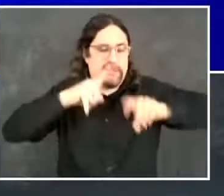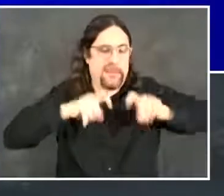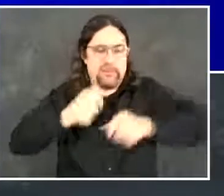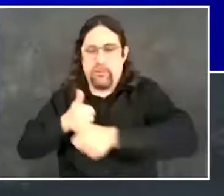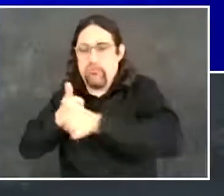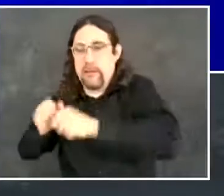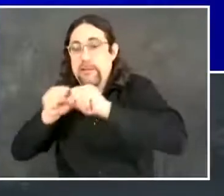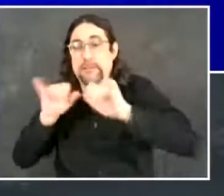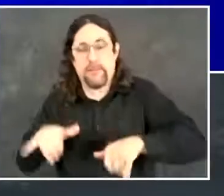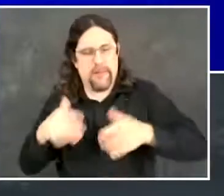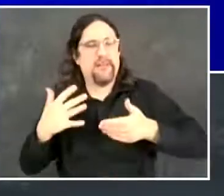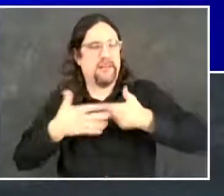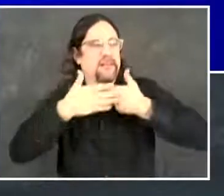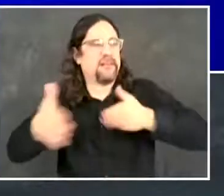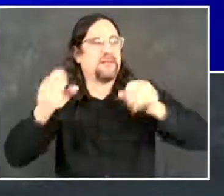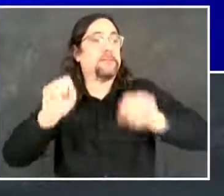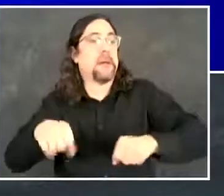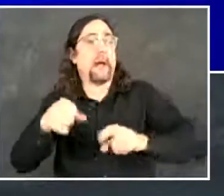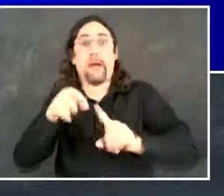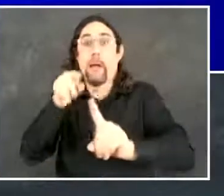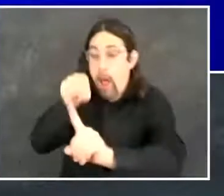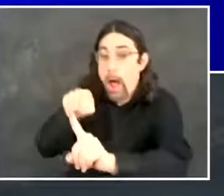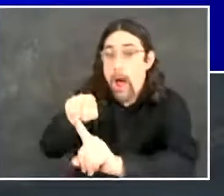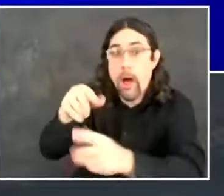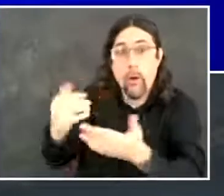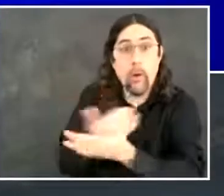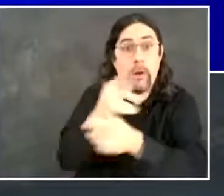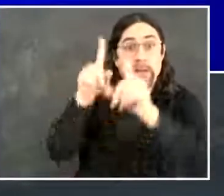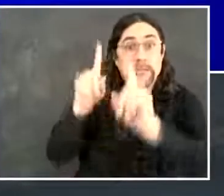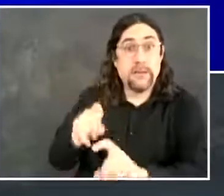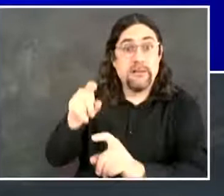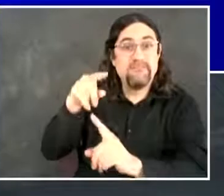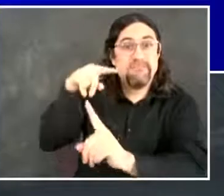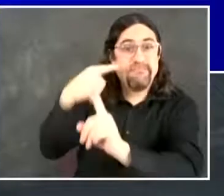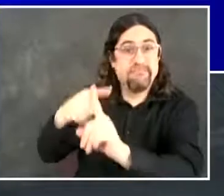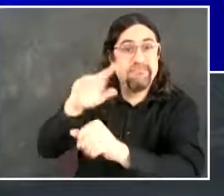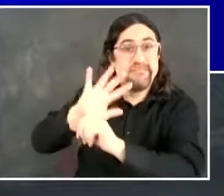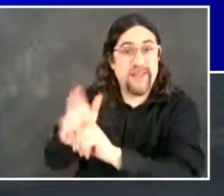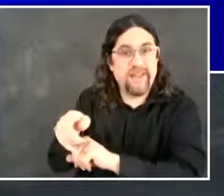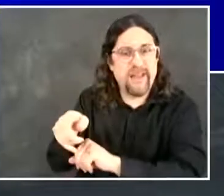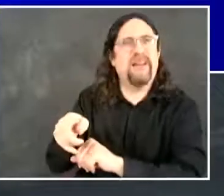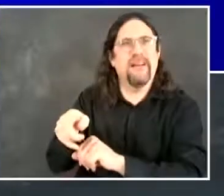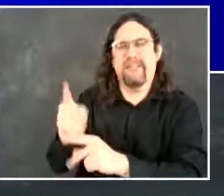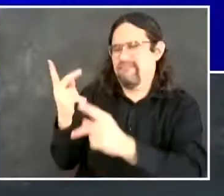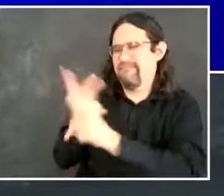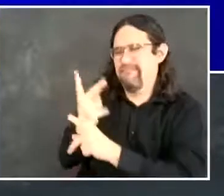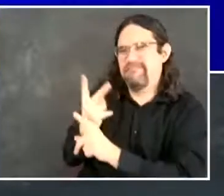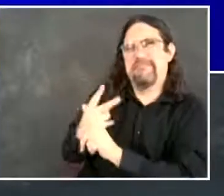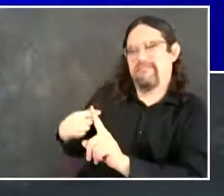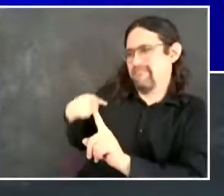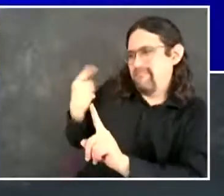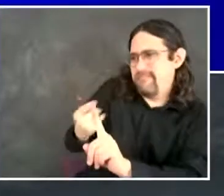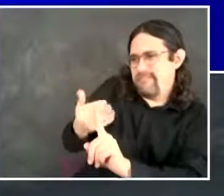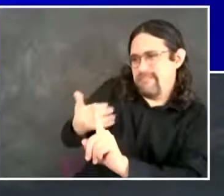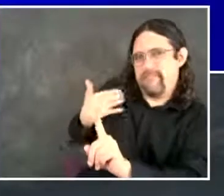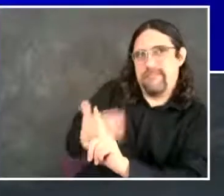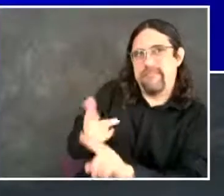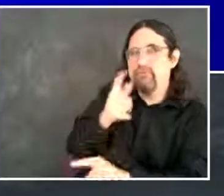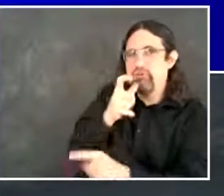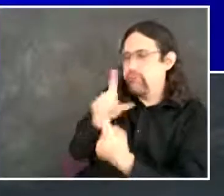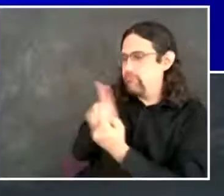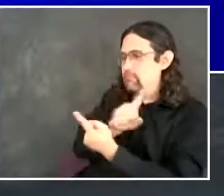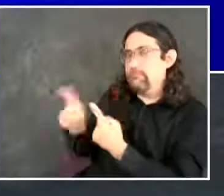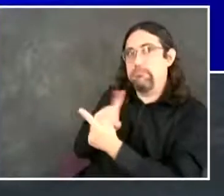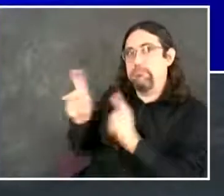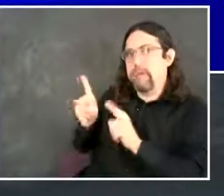talking about now how daunting a task that is if you're still talking about thousands of new positives each day. It just puts